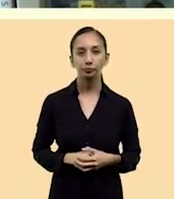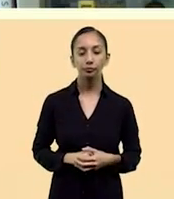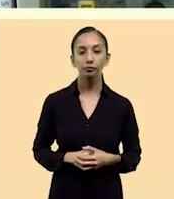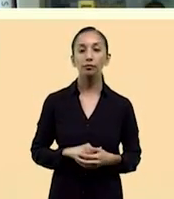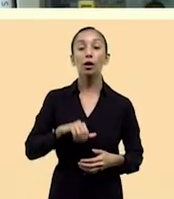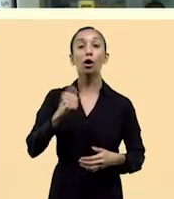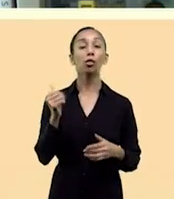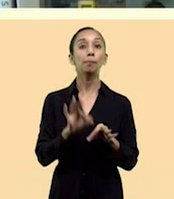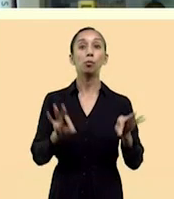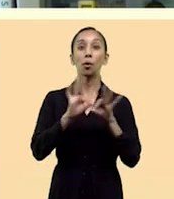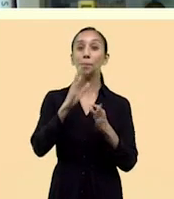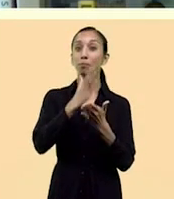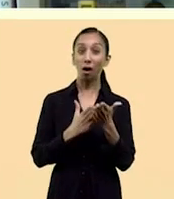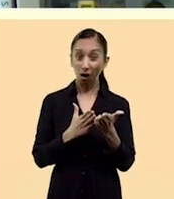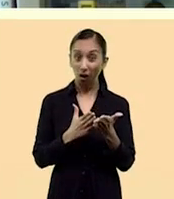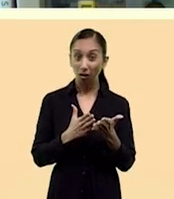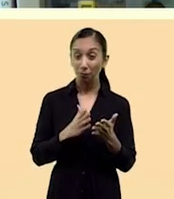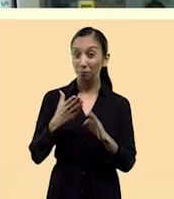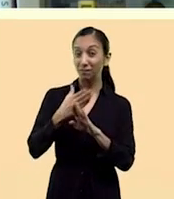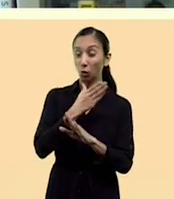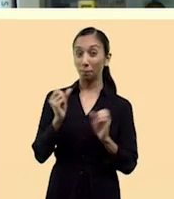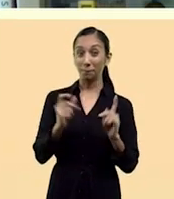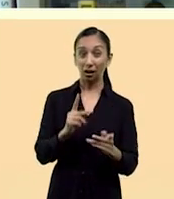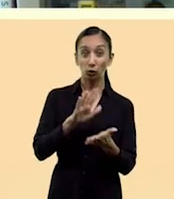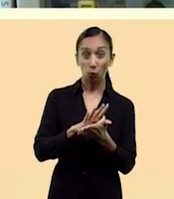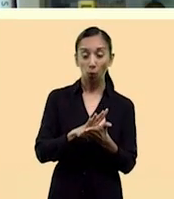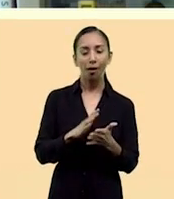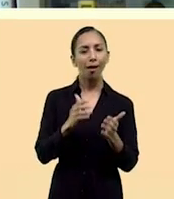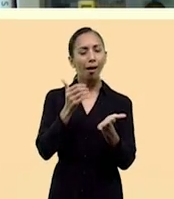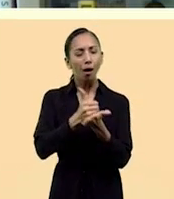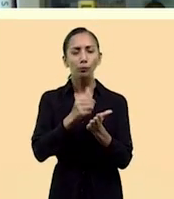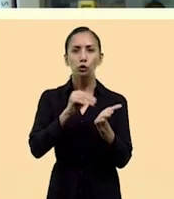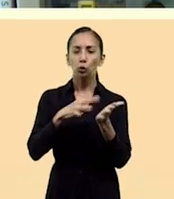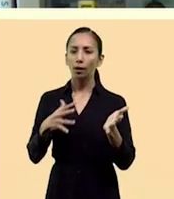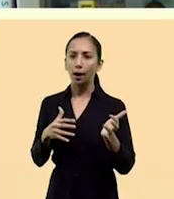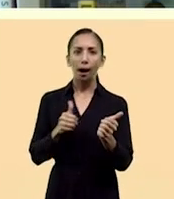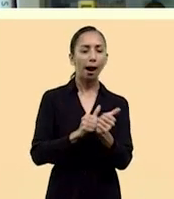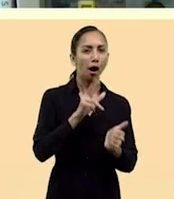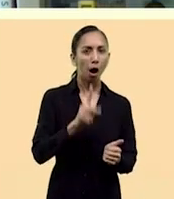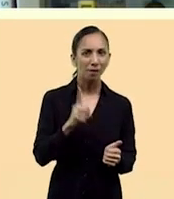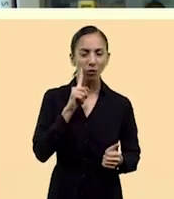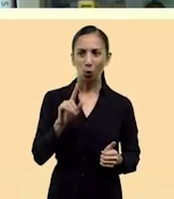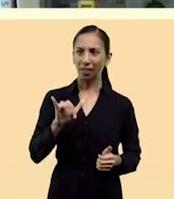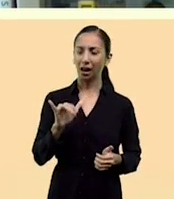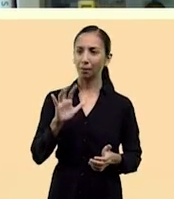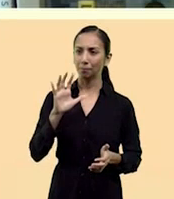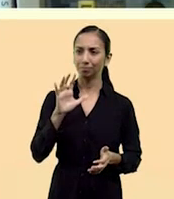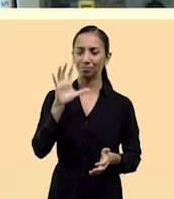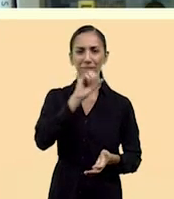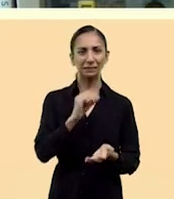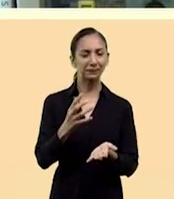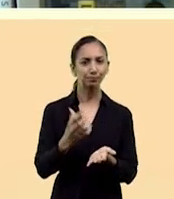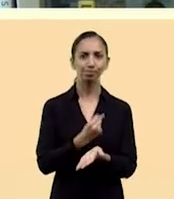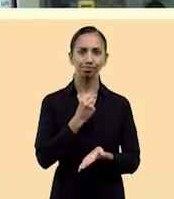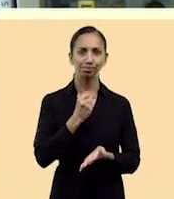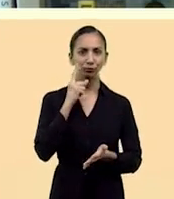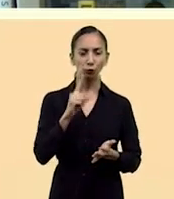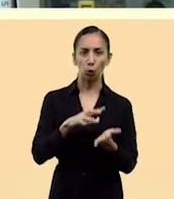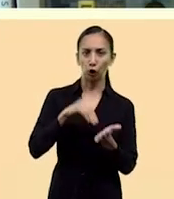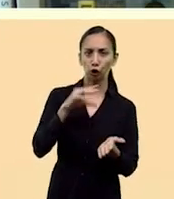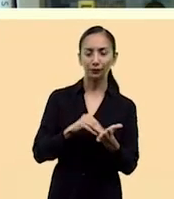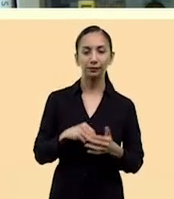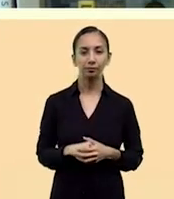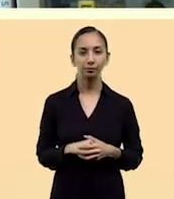The other important piece of our return to schools will be to help students recover from the missed learning opportunities. This will be critical for students who are